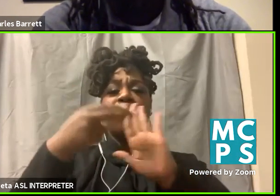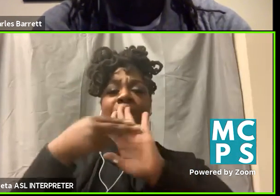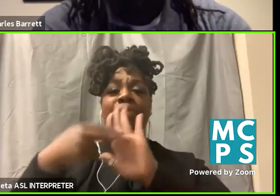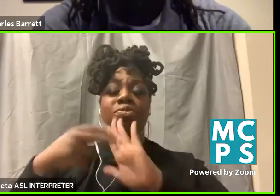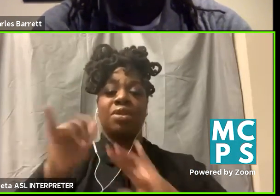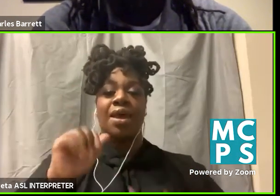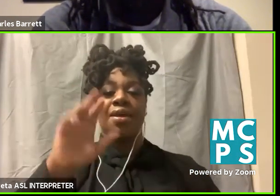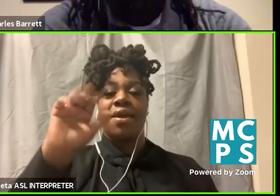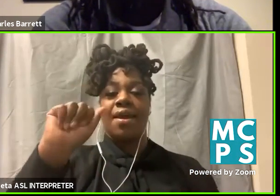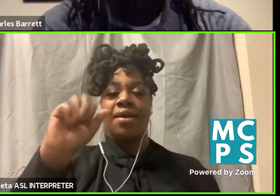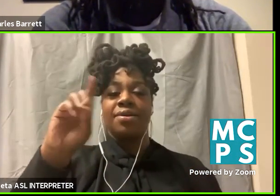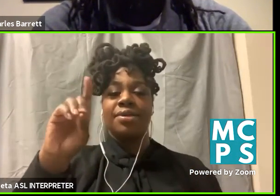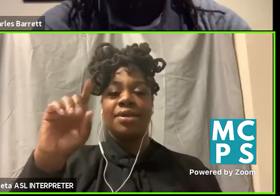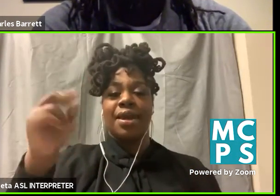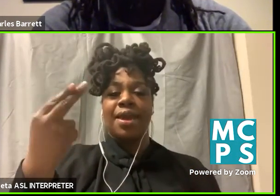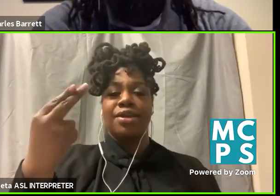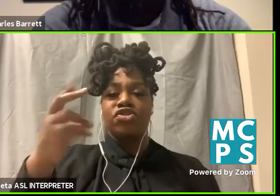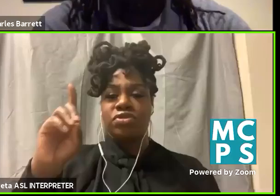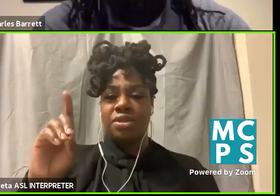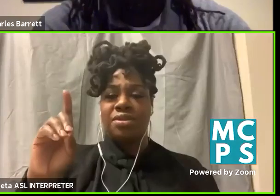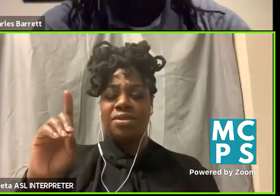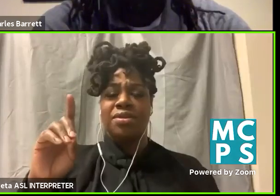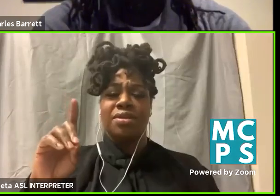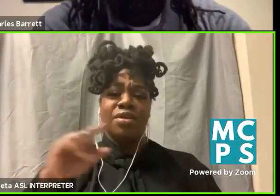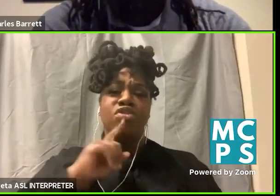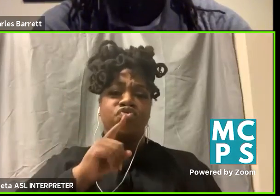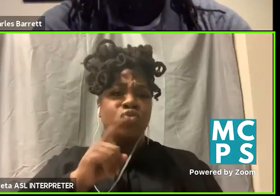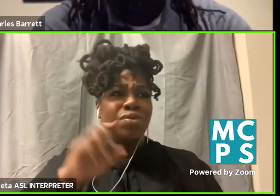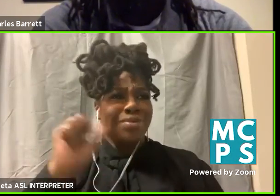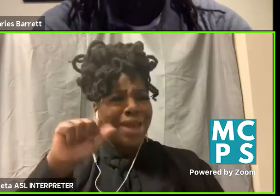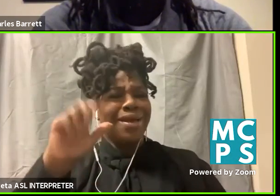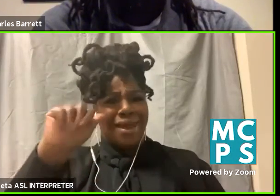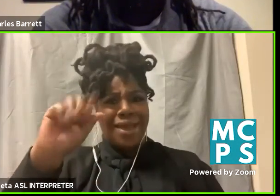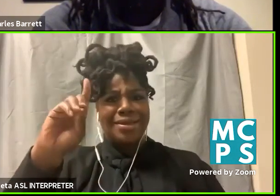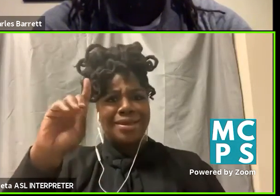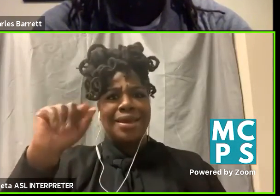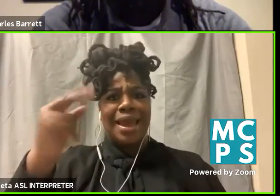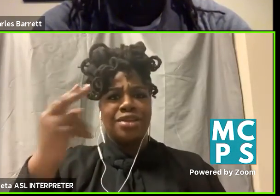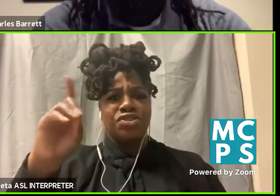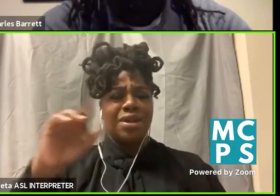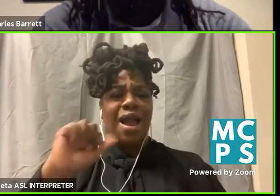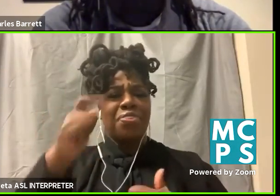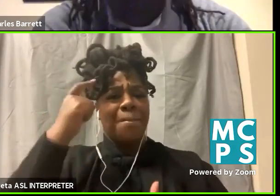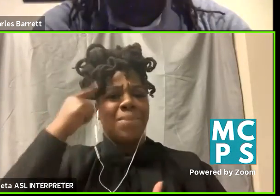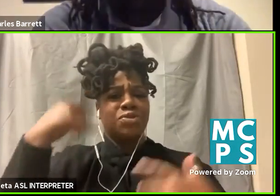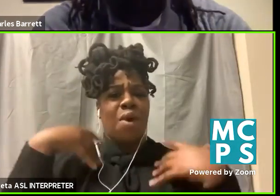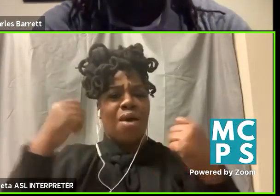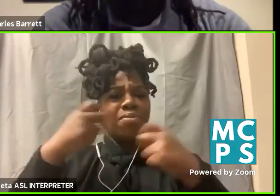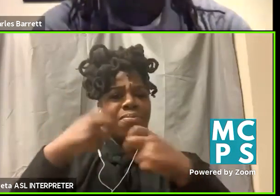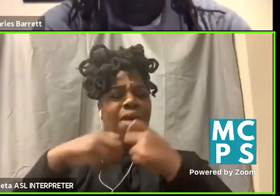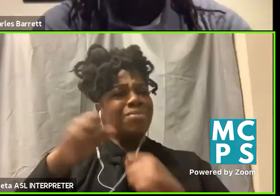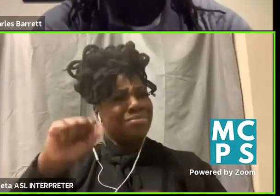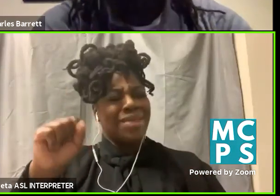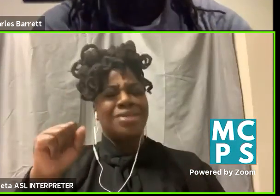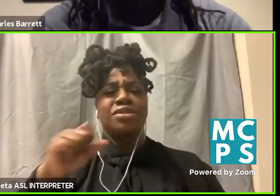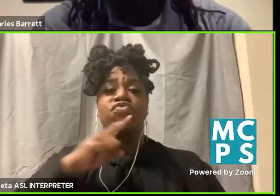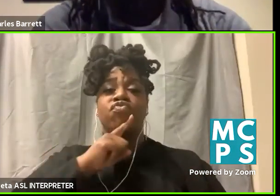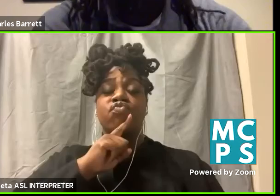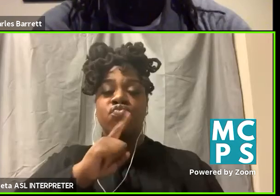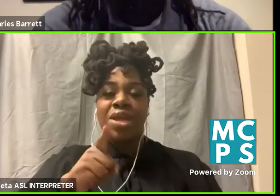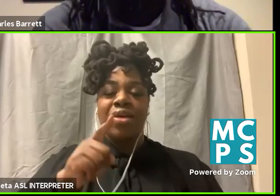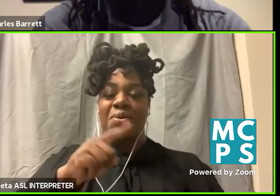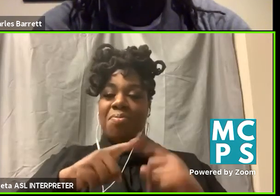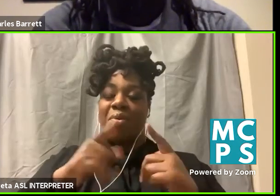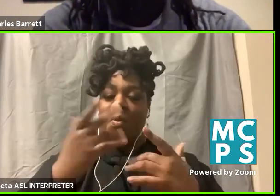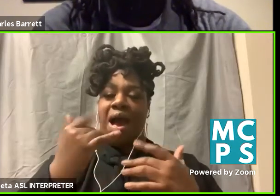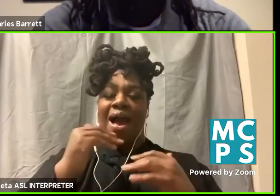right? We're talking about ADHD, of course that's real. Of course schizophrenia is real. Why are we seeing these numbers, and what is it distracting us